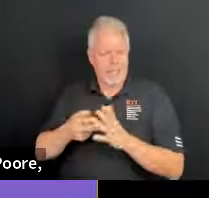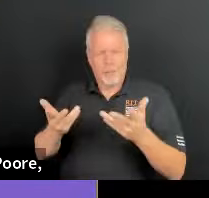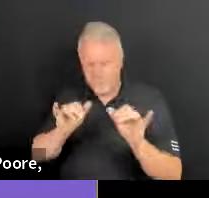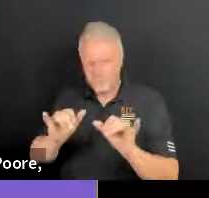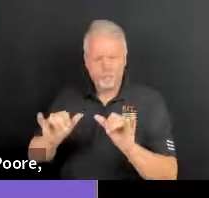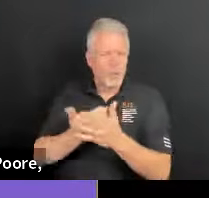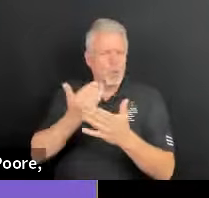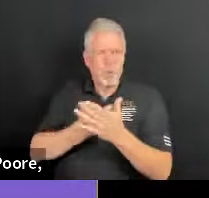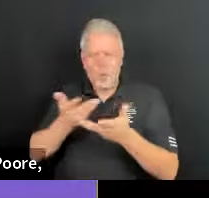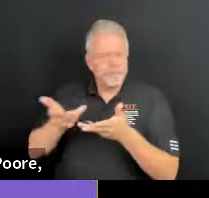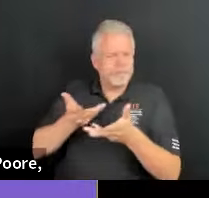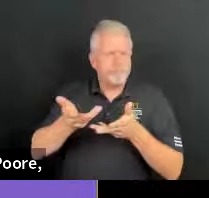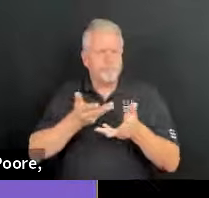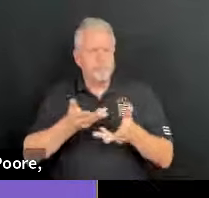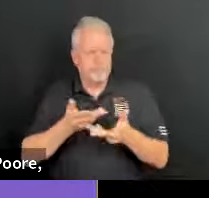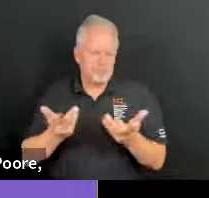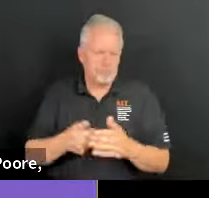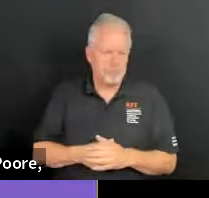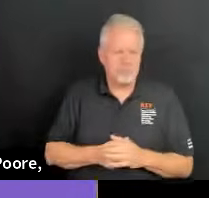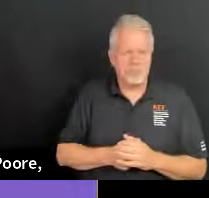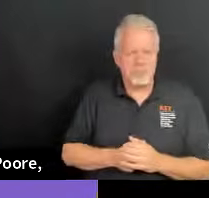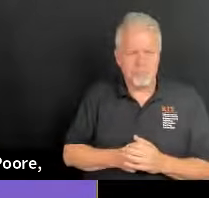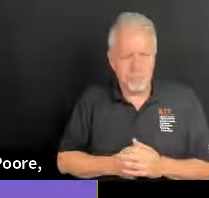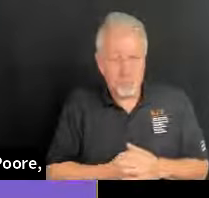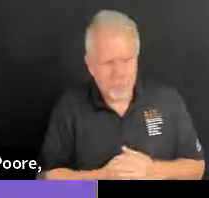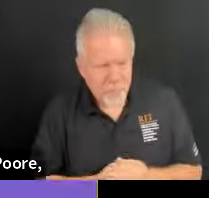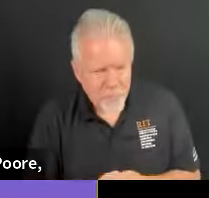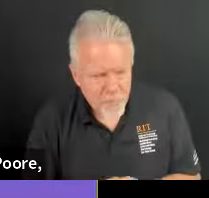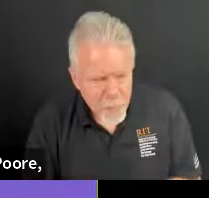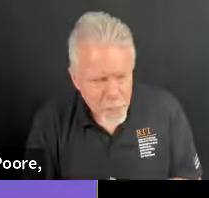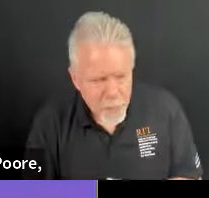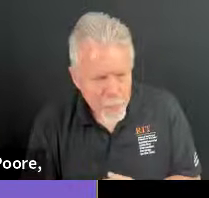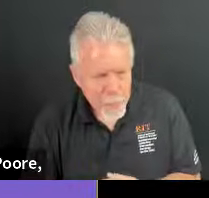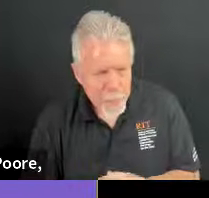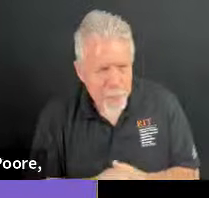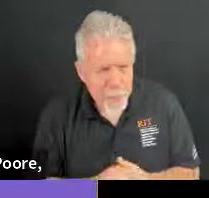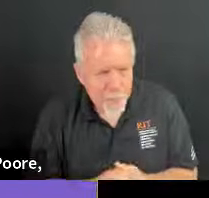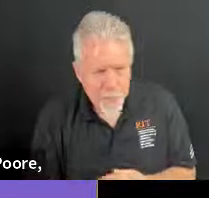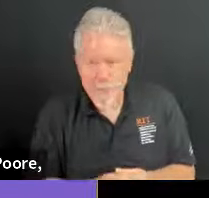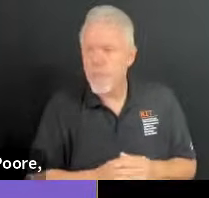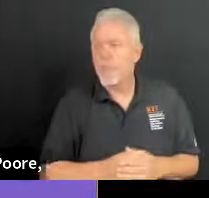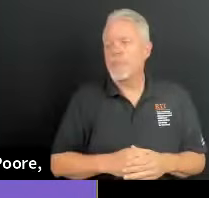State, for example, cannabis is becoming legal. It is new, and that is being navigated at this time.